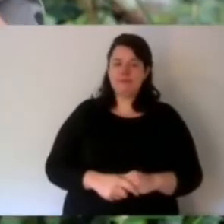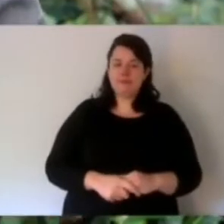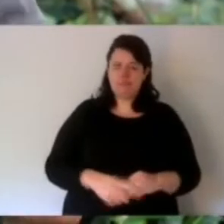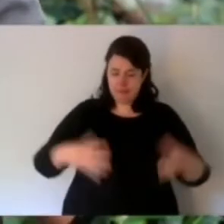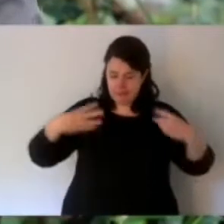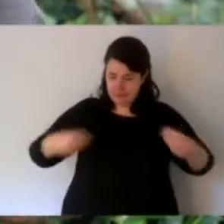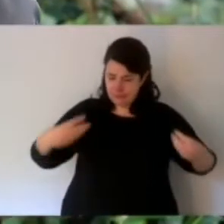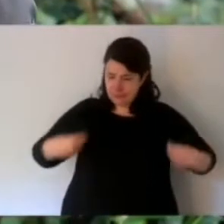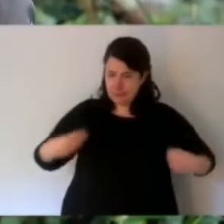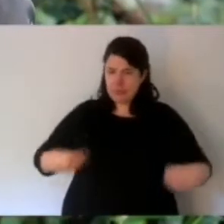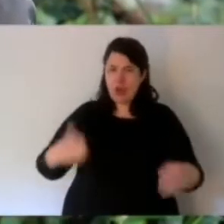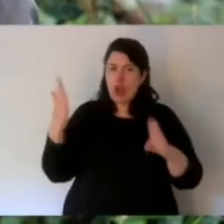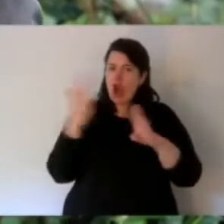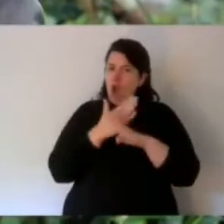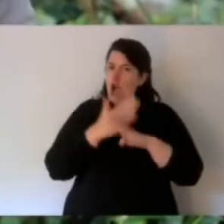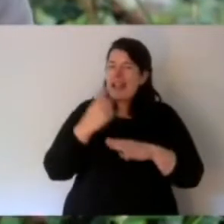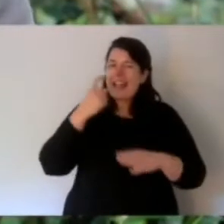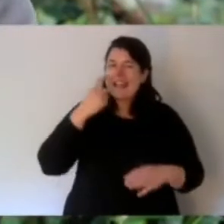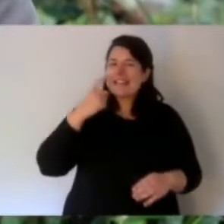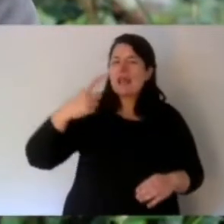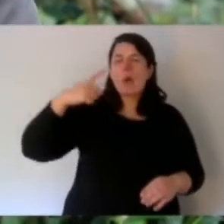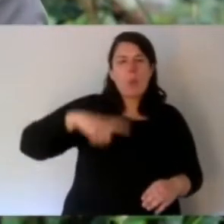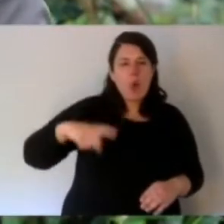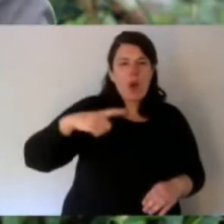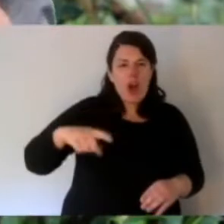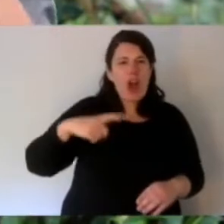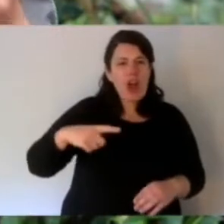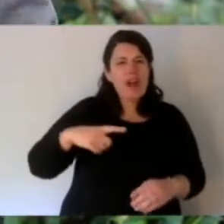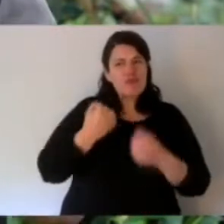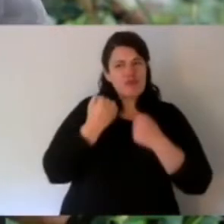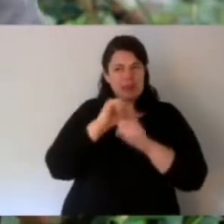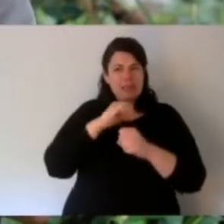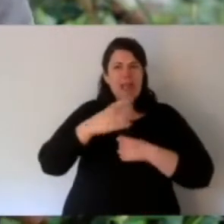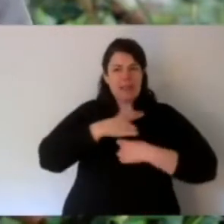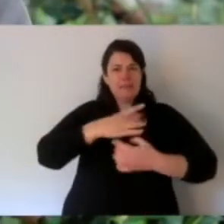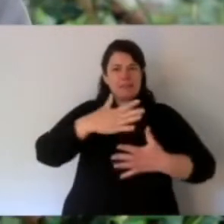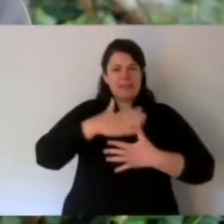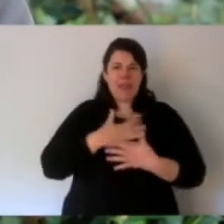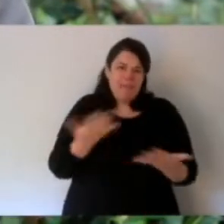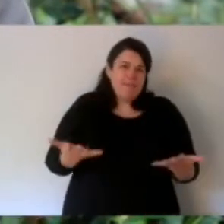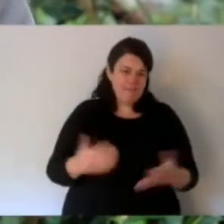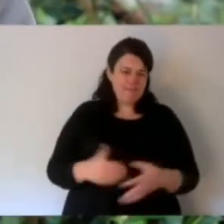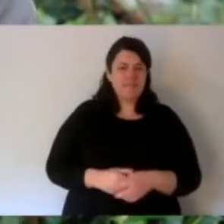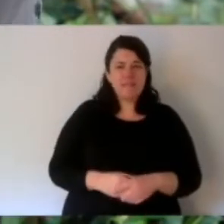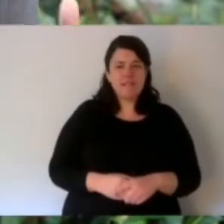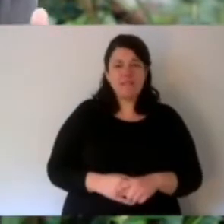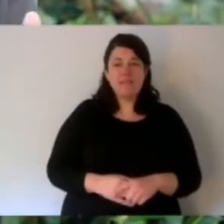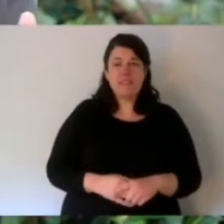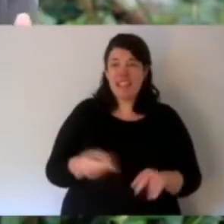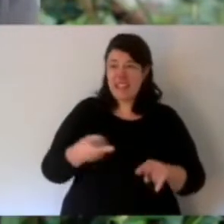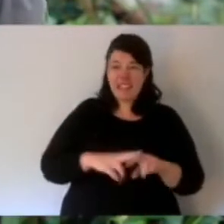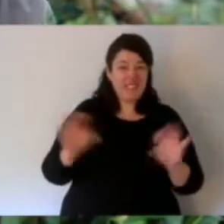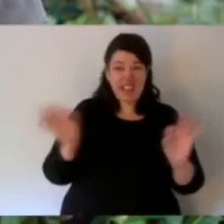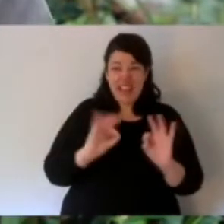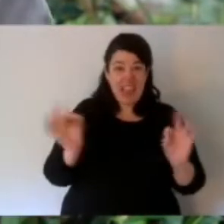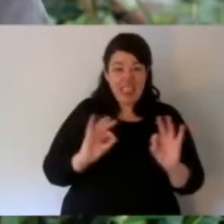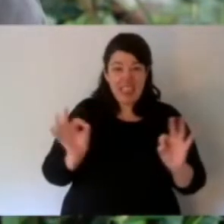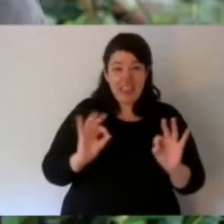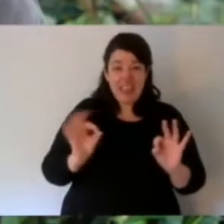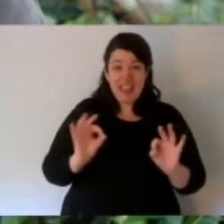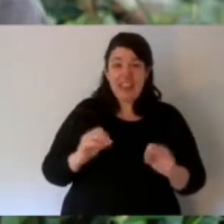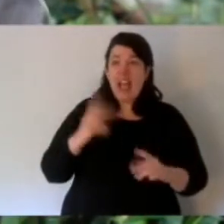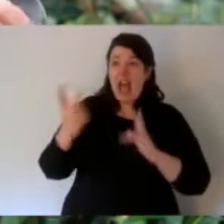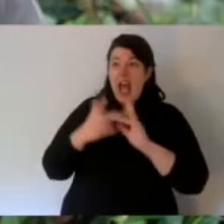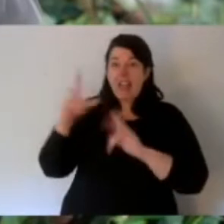camouflage for a reason. Animals have normally evolved or developed camouflage because they had to. If they didn't have